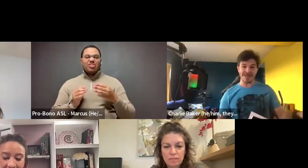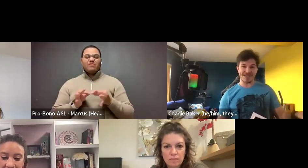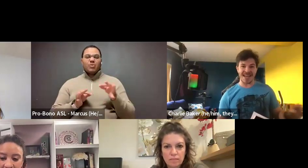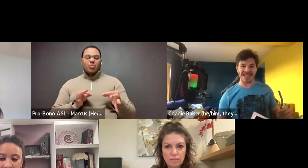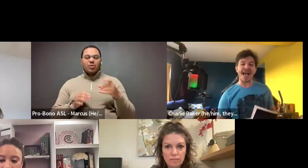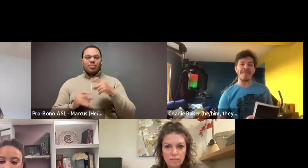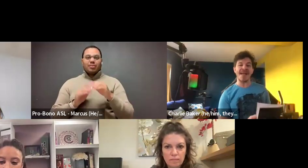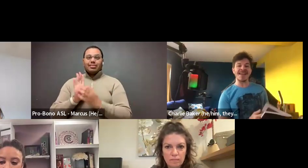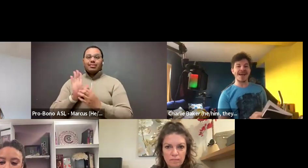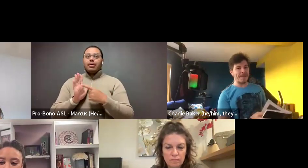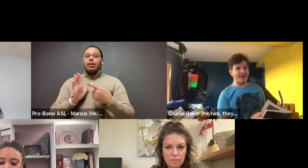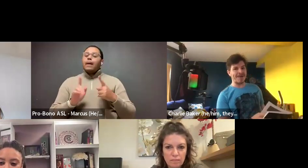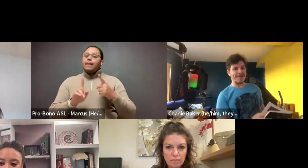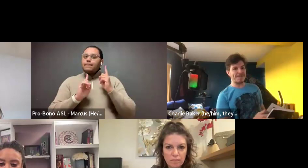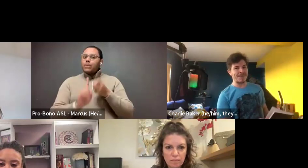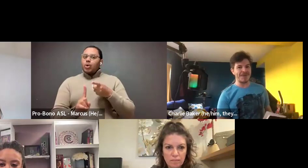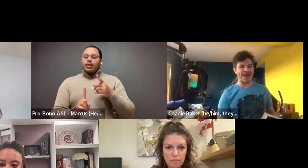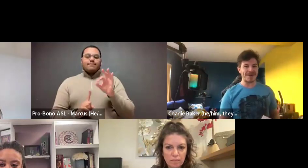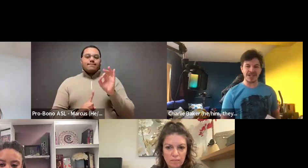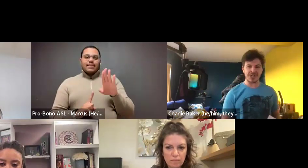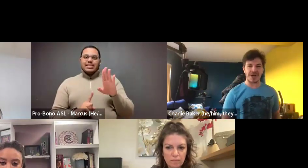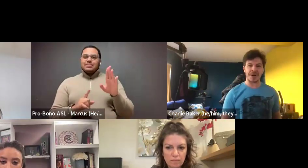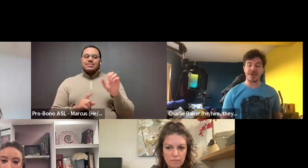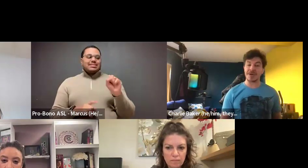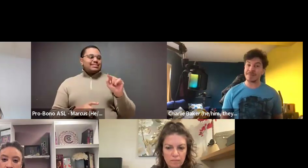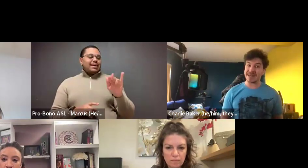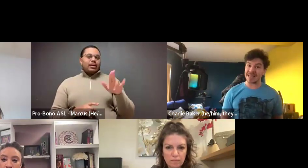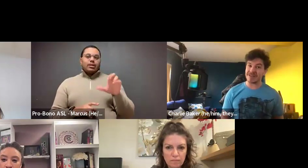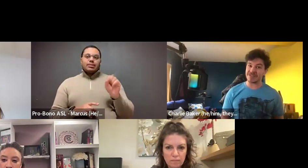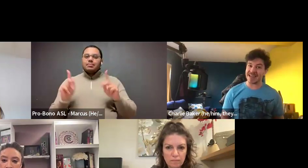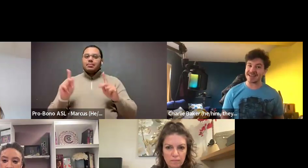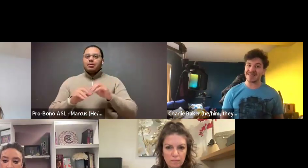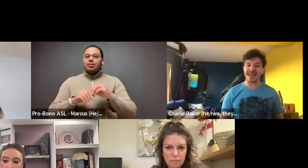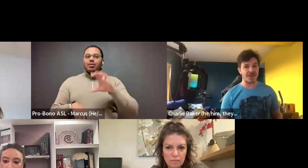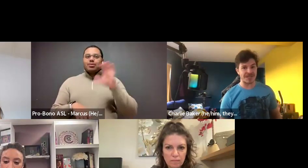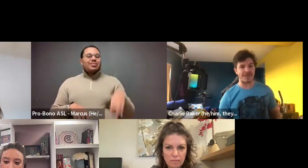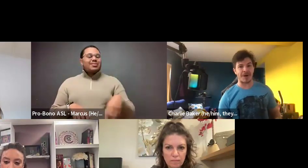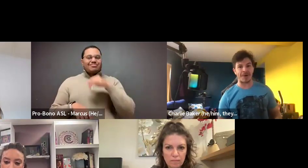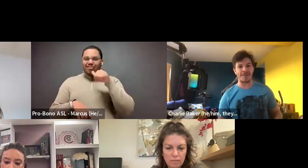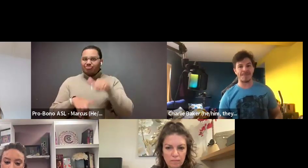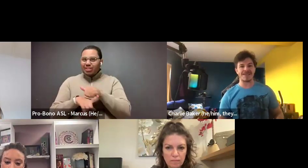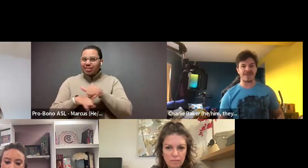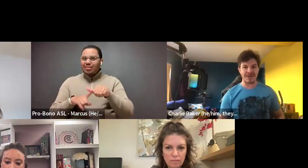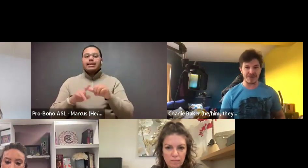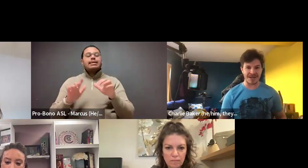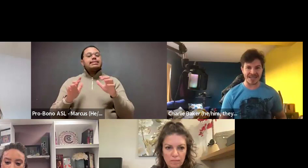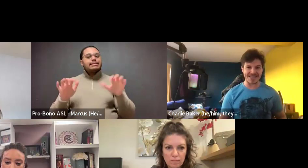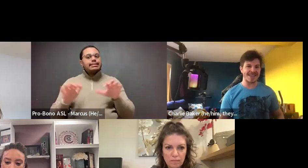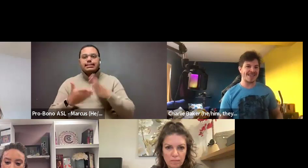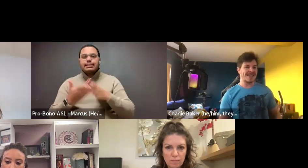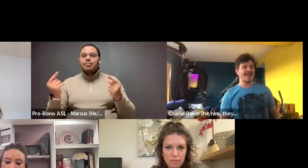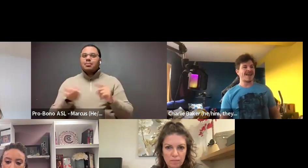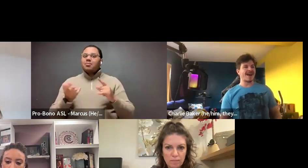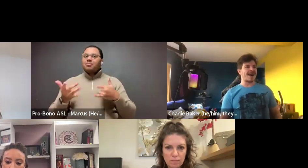pointed Facebook status I made about people that are in Chicago that are completely untrained, that have done some harm because of their